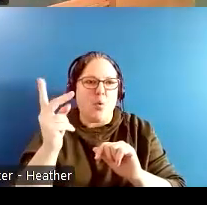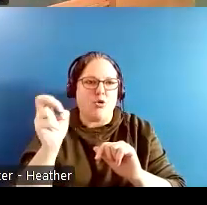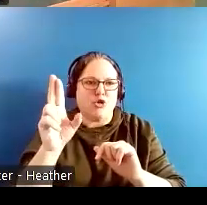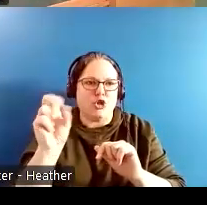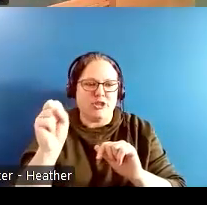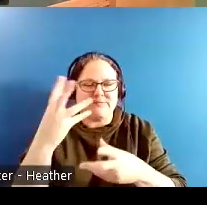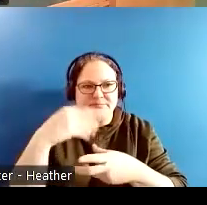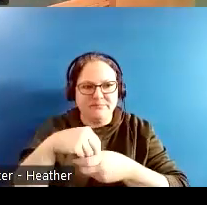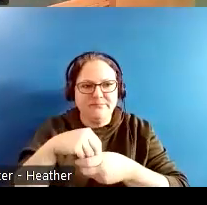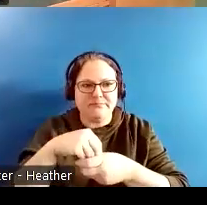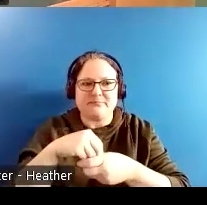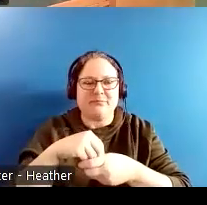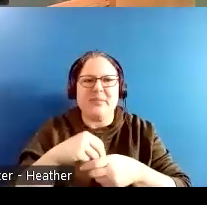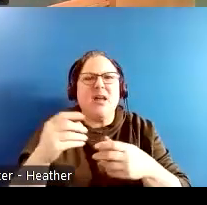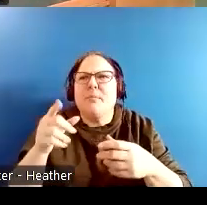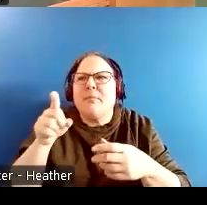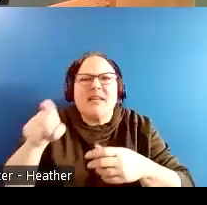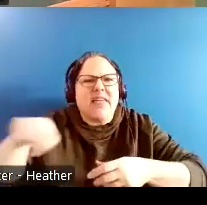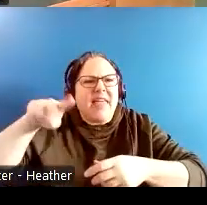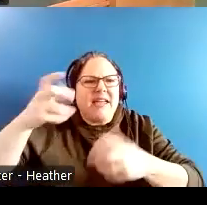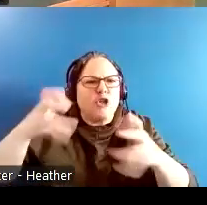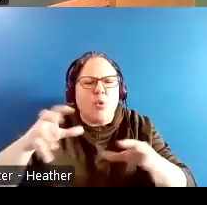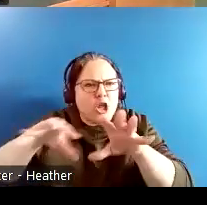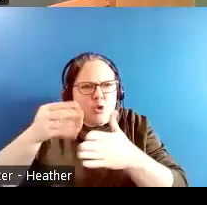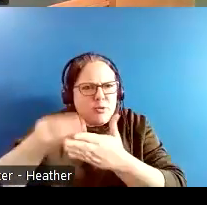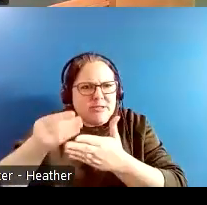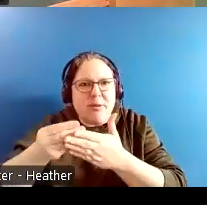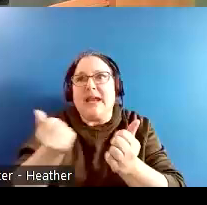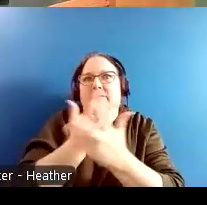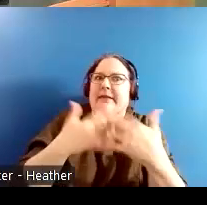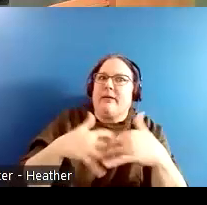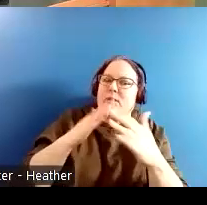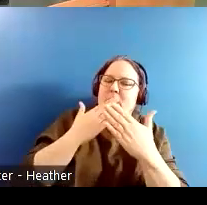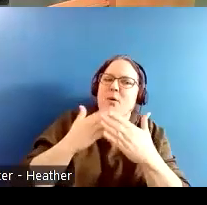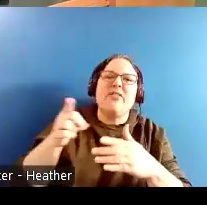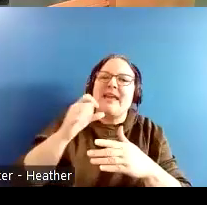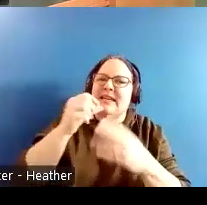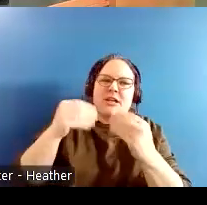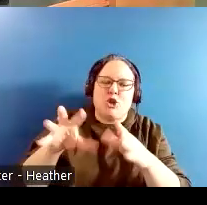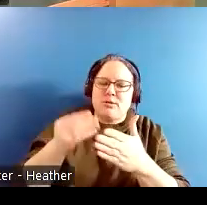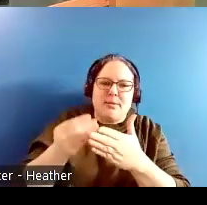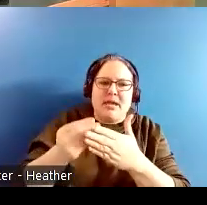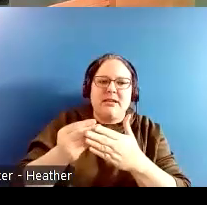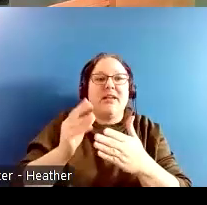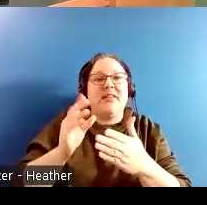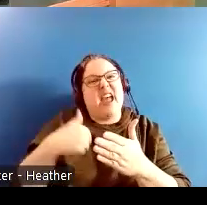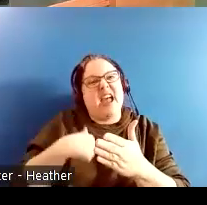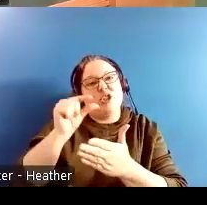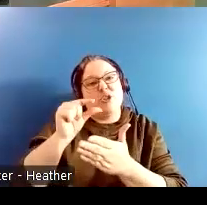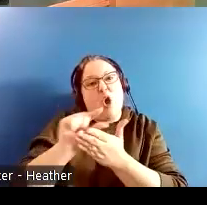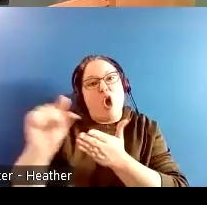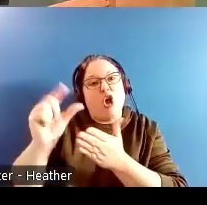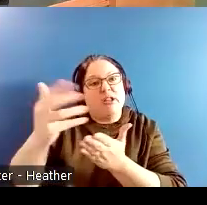practice doesn't want to lose money on this. So if everything worked out well, they wouldn't lose money. There'd be a small gain over 3